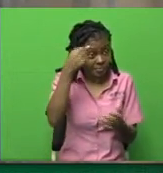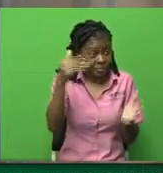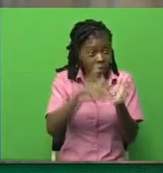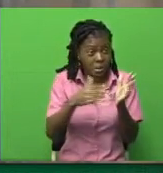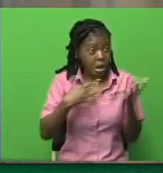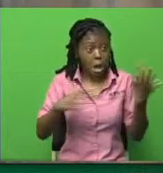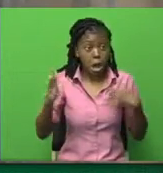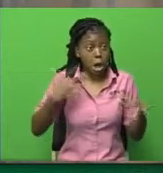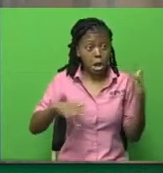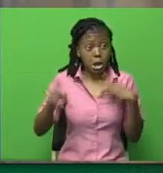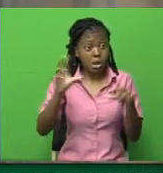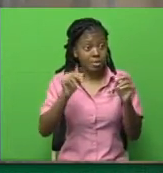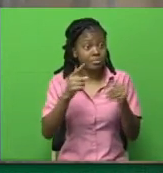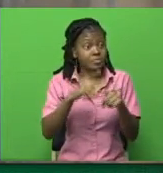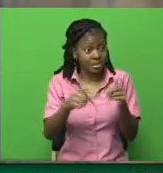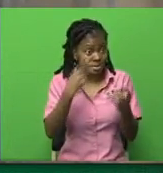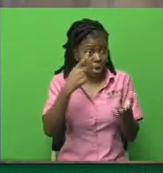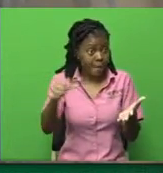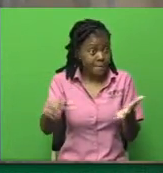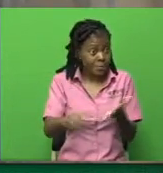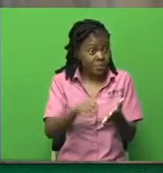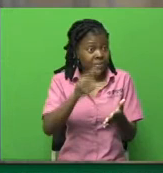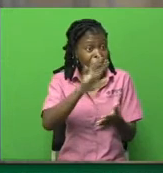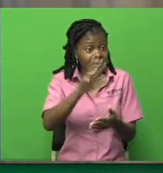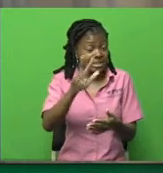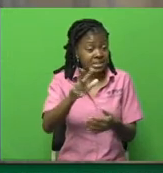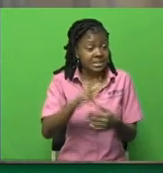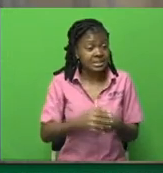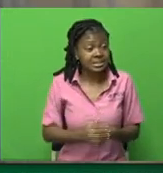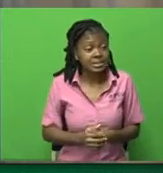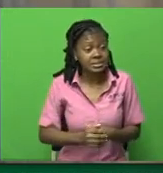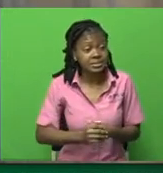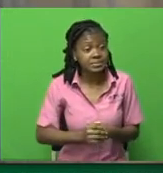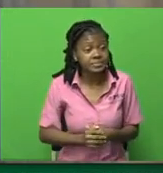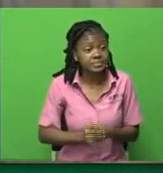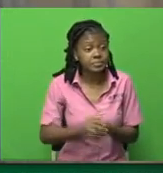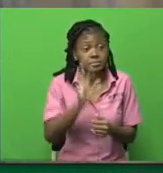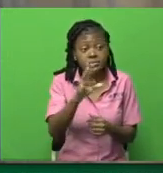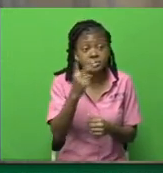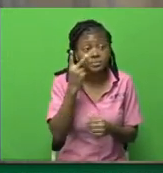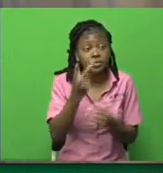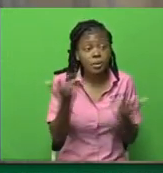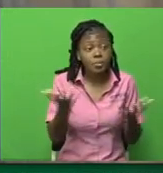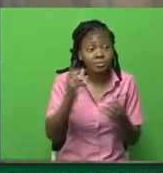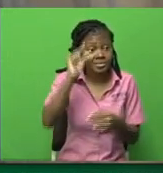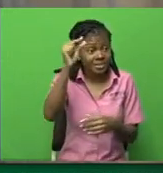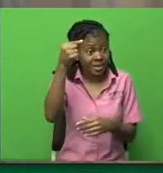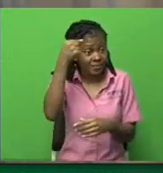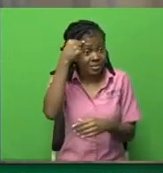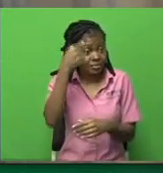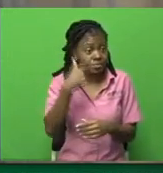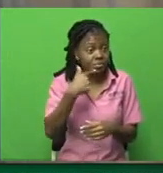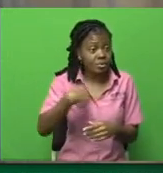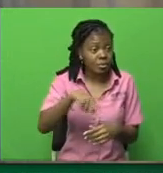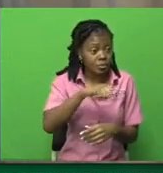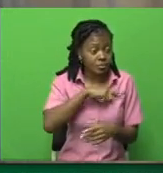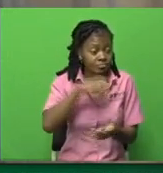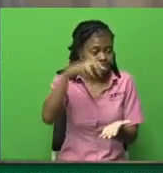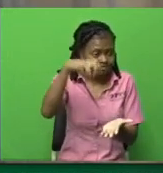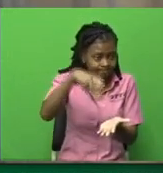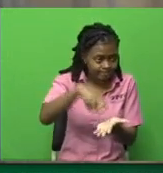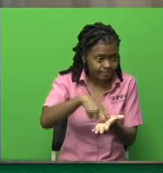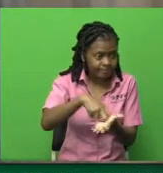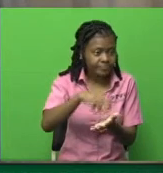53 of that plan is the government's commitment to the Ric on page